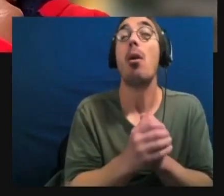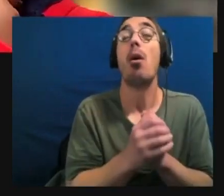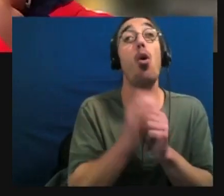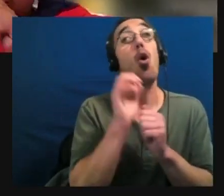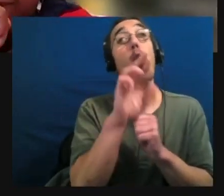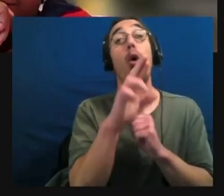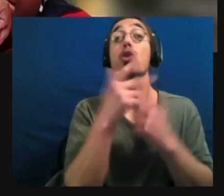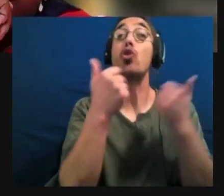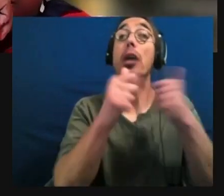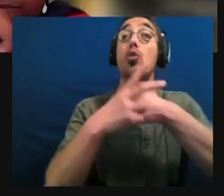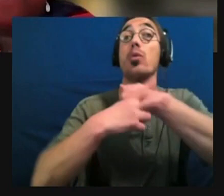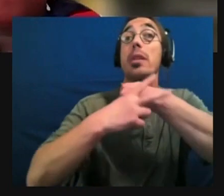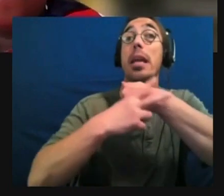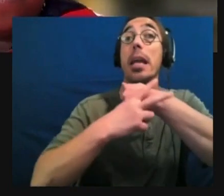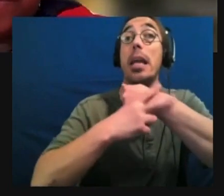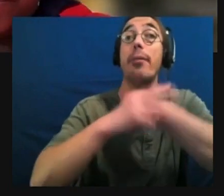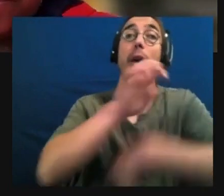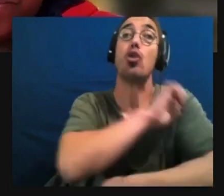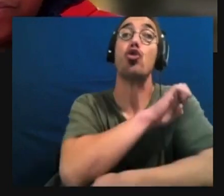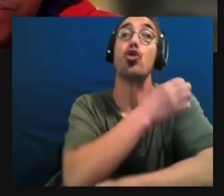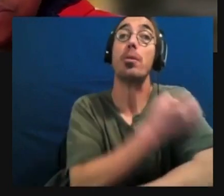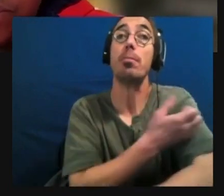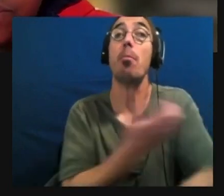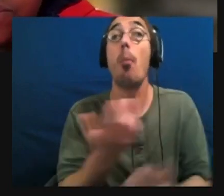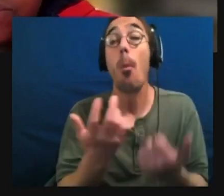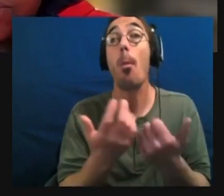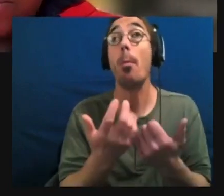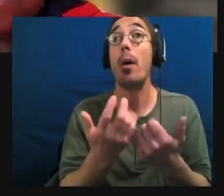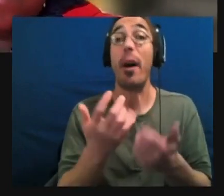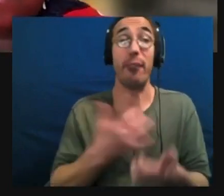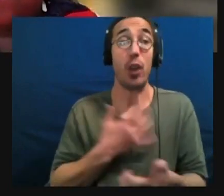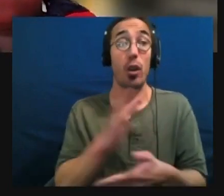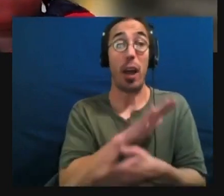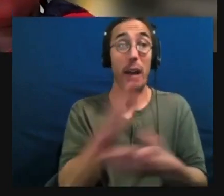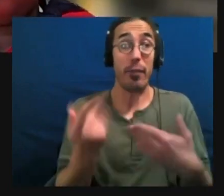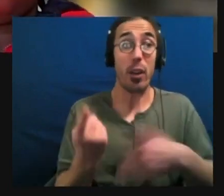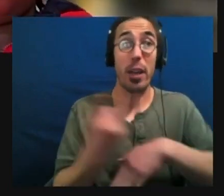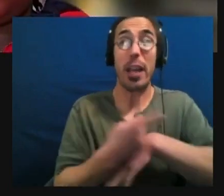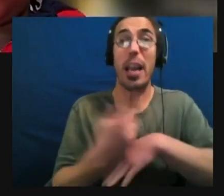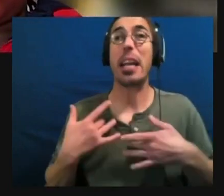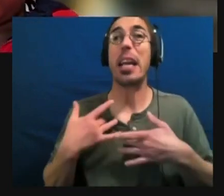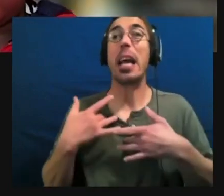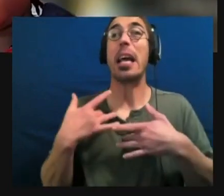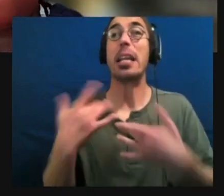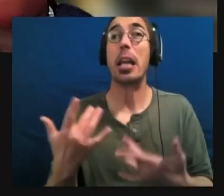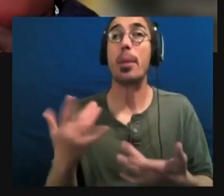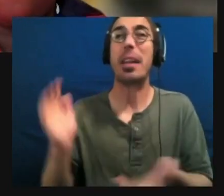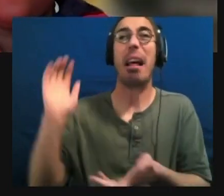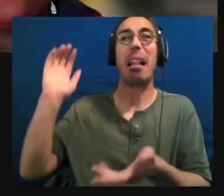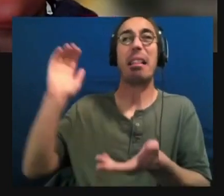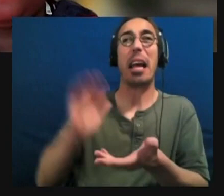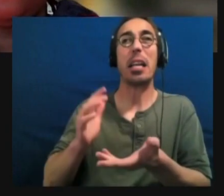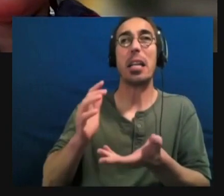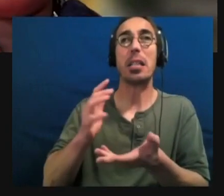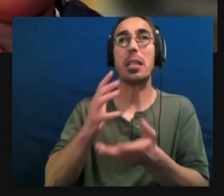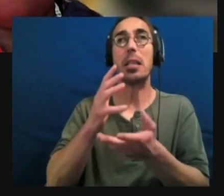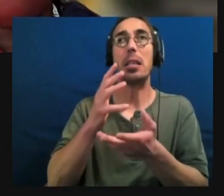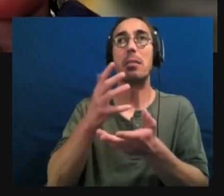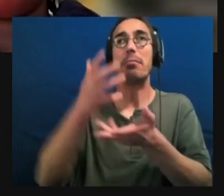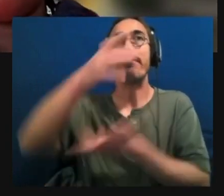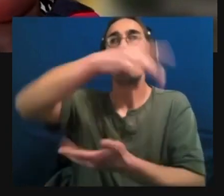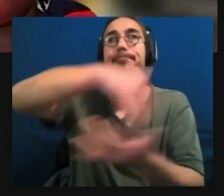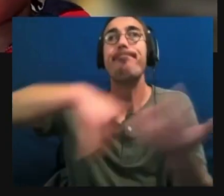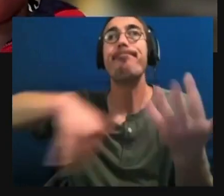energy. So I find that at the end of the day, I tend to be less talkative or interactive because I